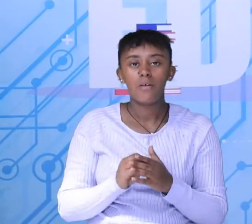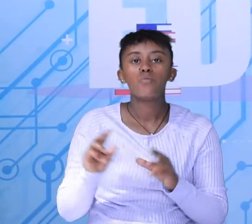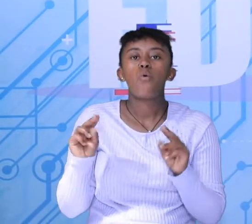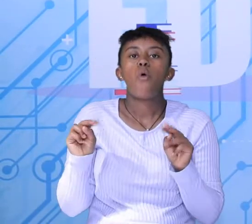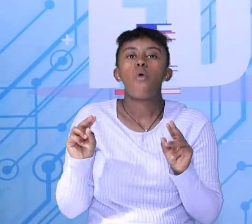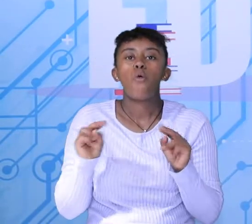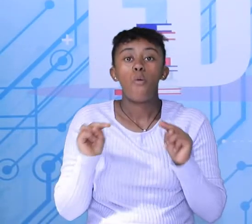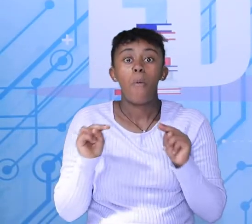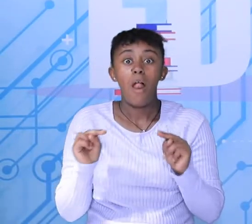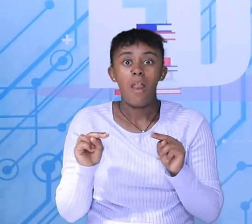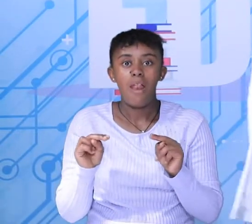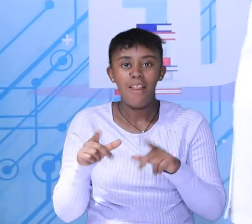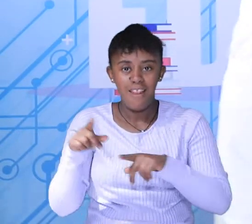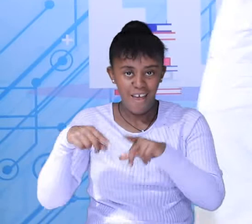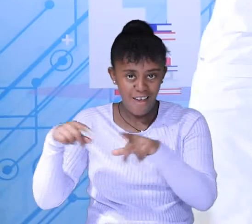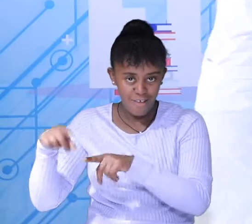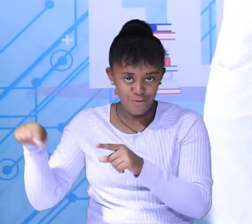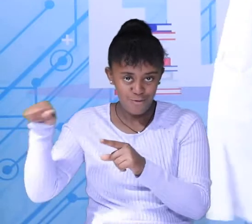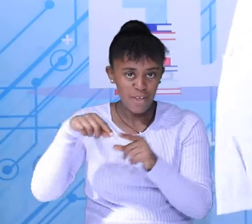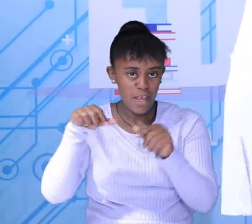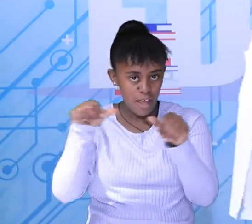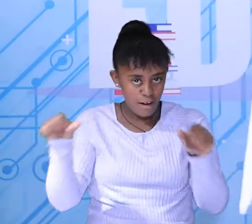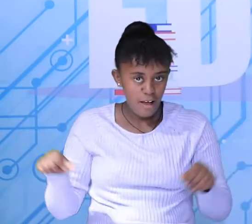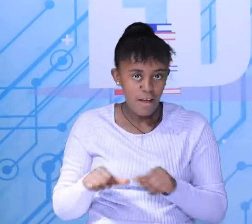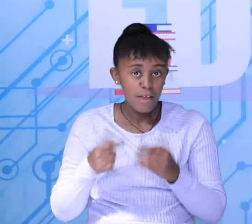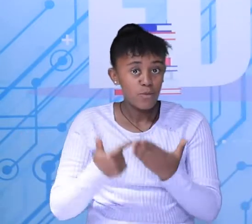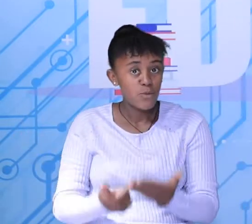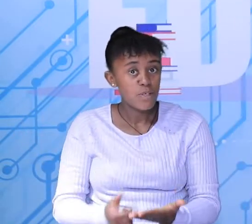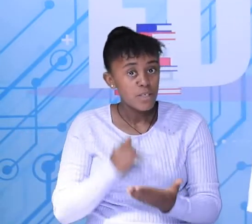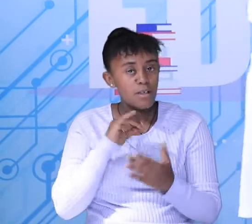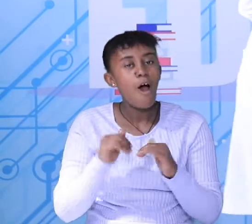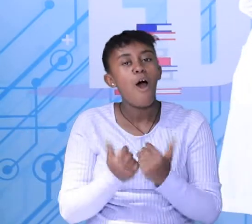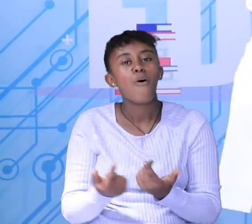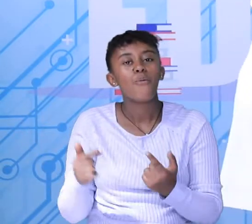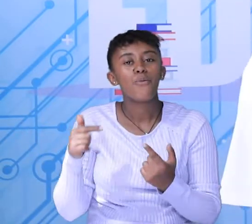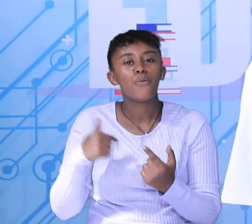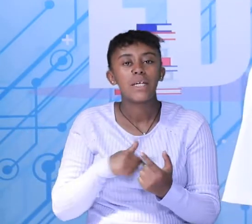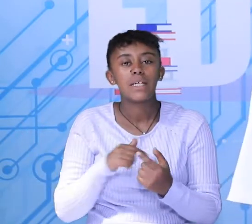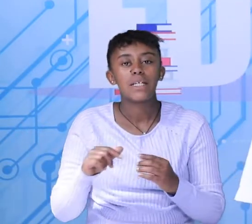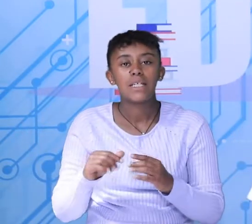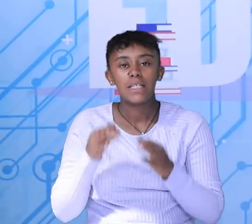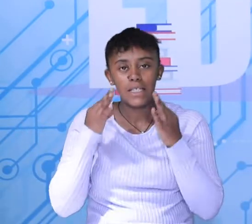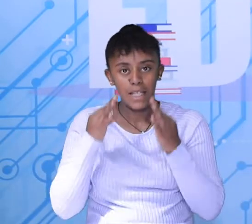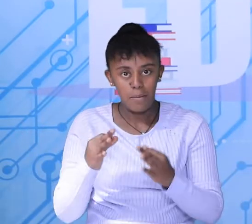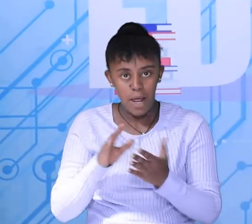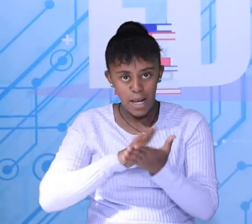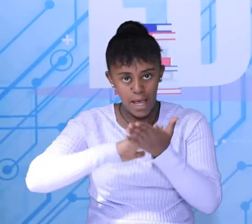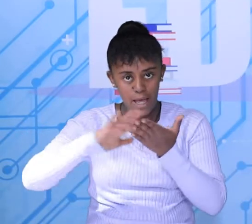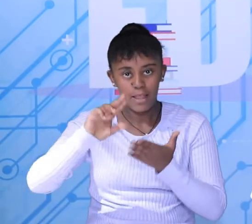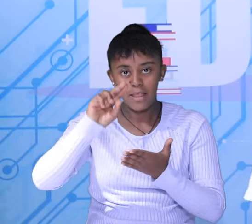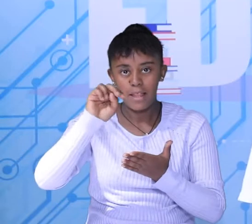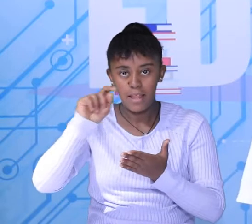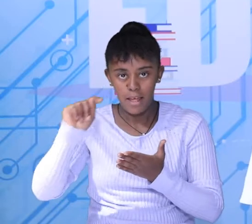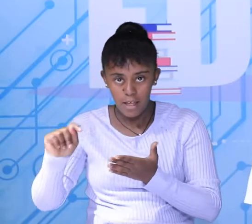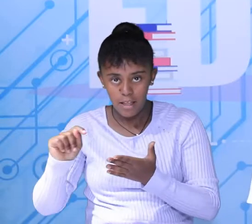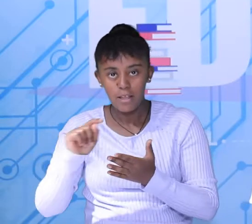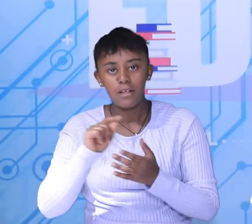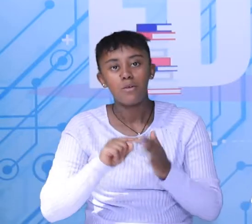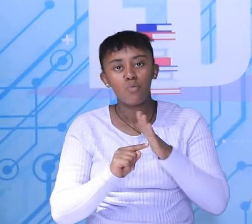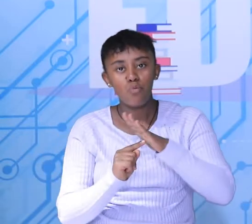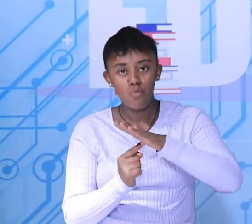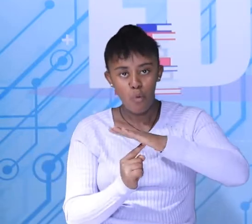3.6 micronewton, and at last, 0. Now, let's proceed. Let's try to see about the torque exerted